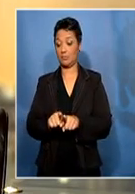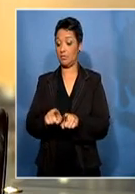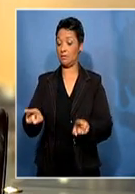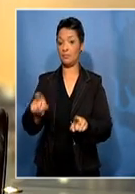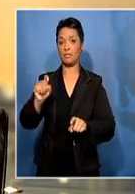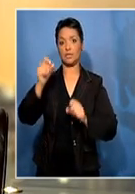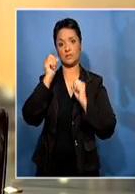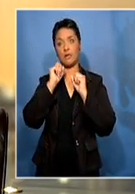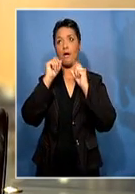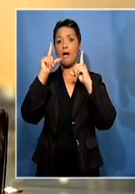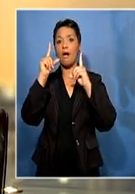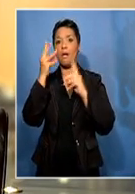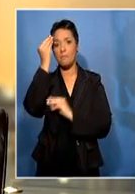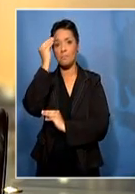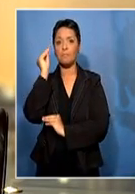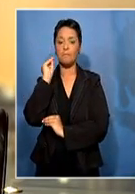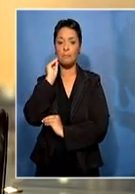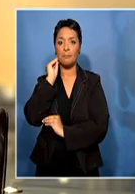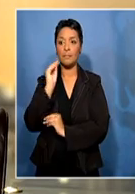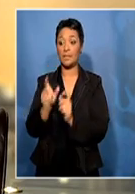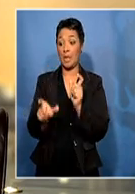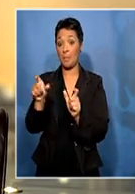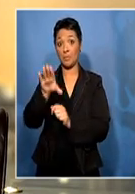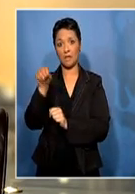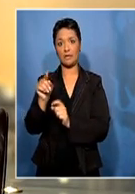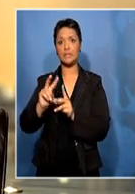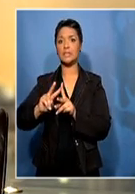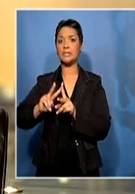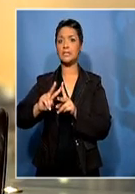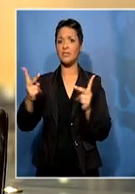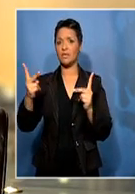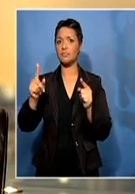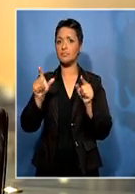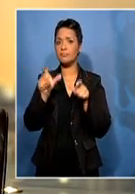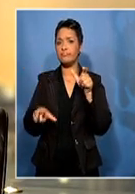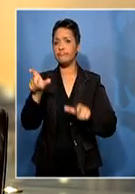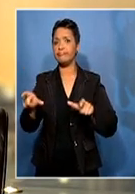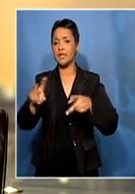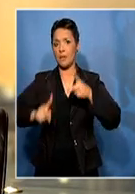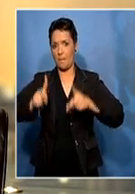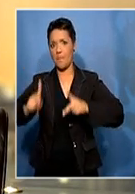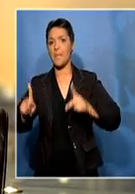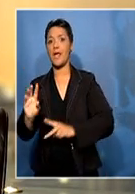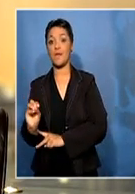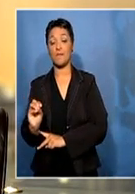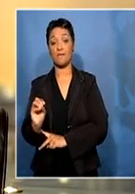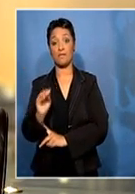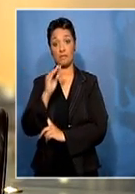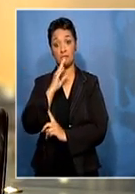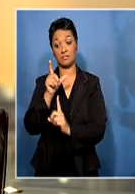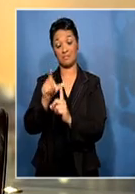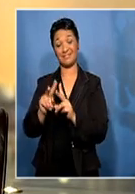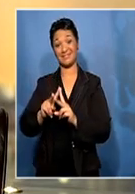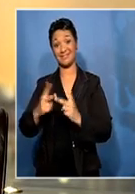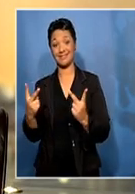that people are different in South Africa and our constitution affirms diversity. So the fact that people are